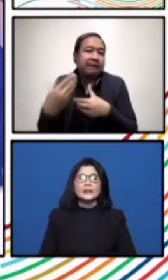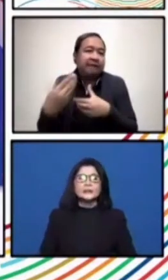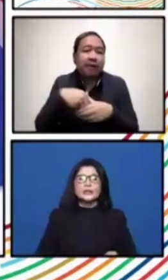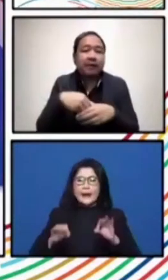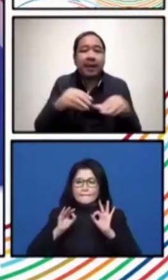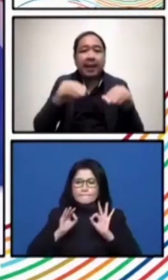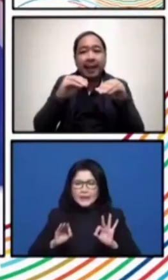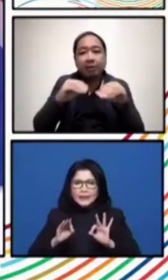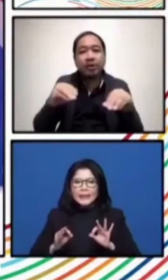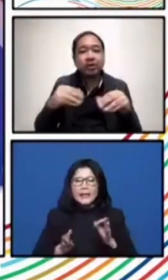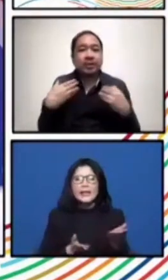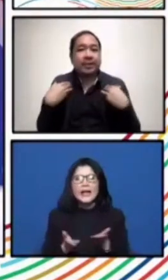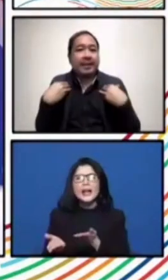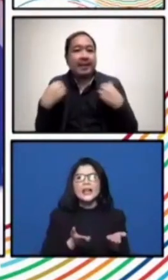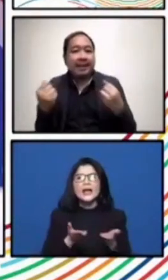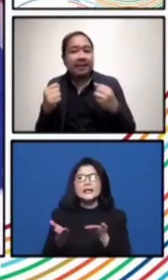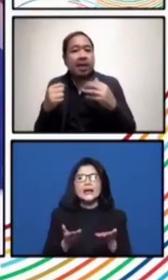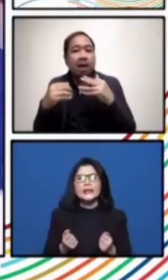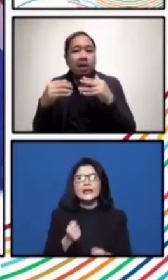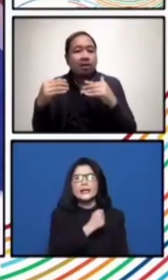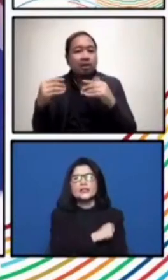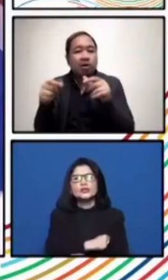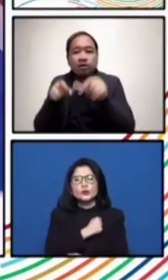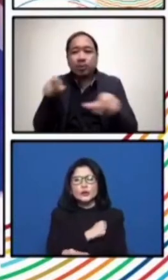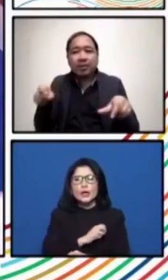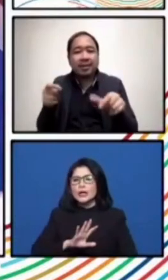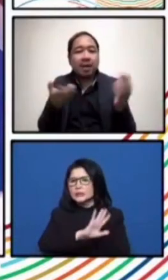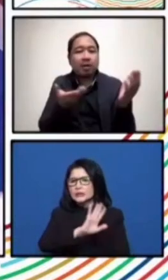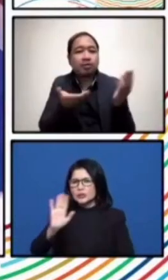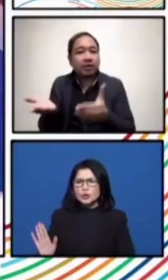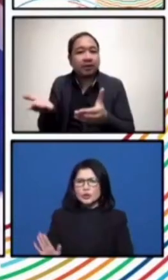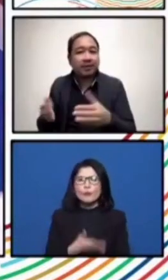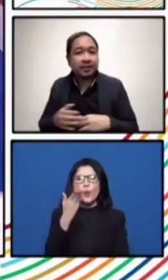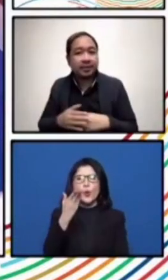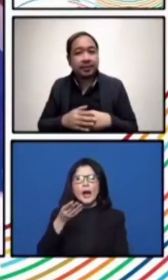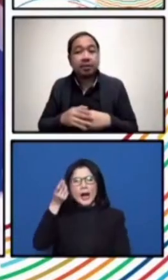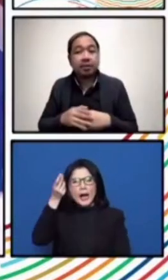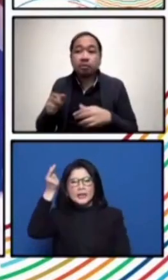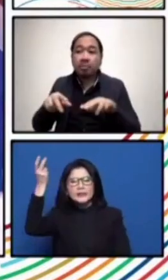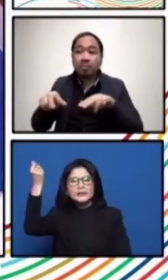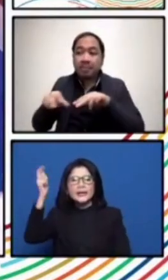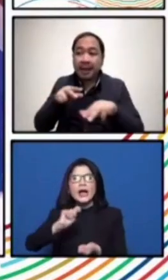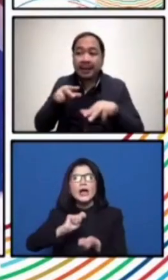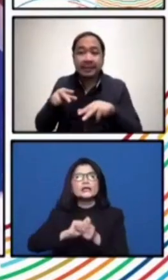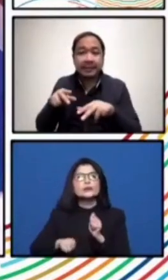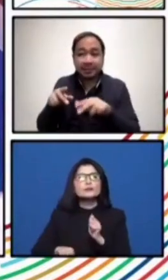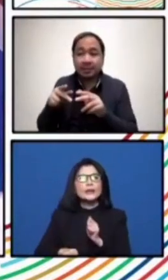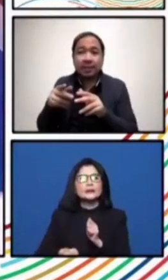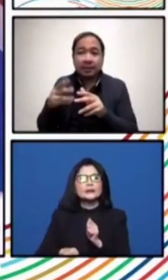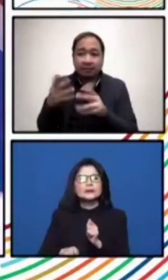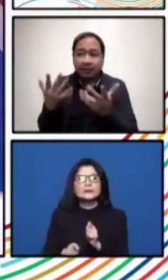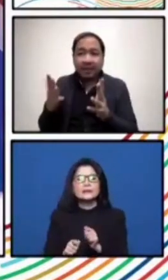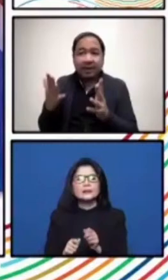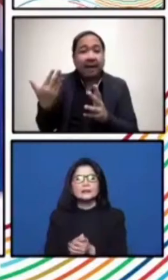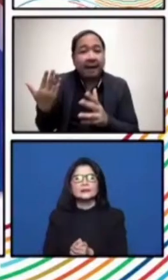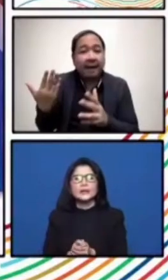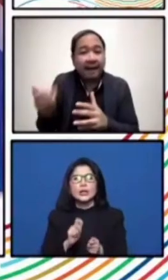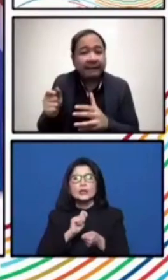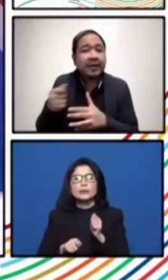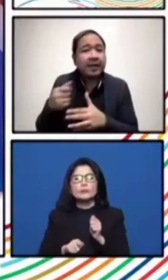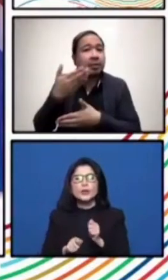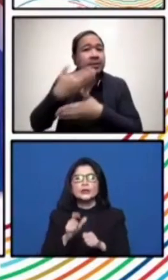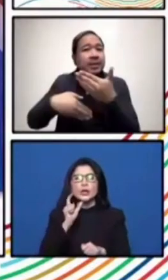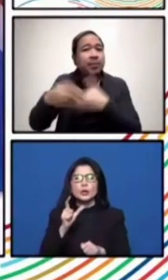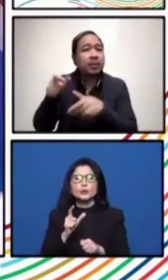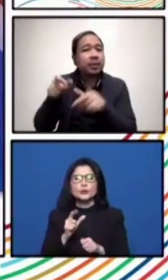services all plants had Provisions for pwds however I would like to share